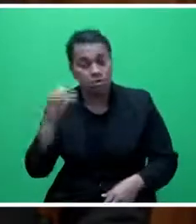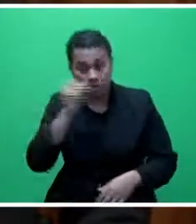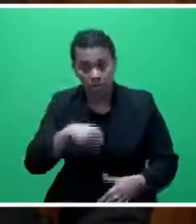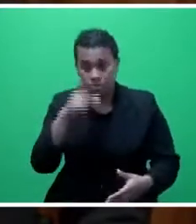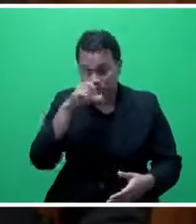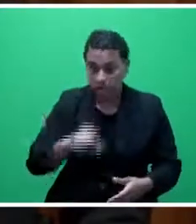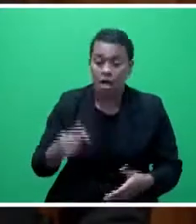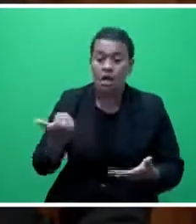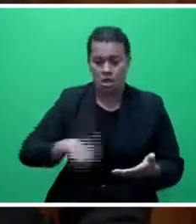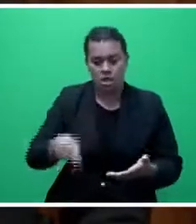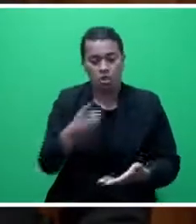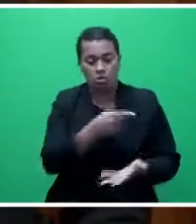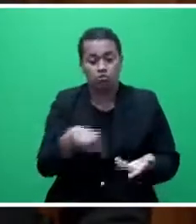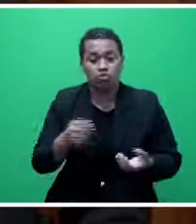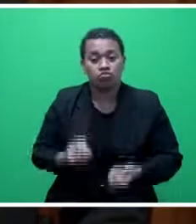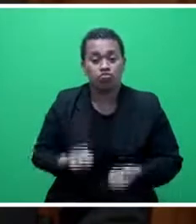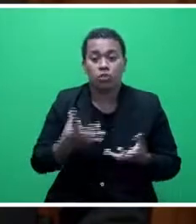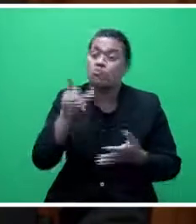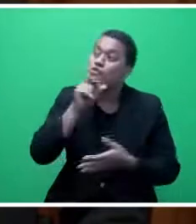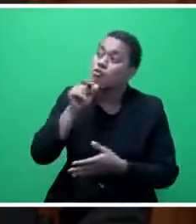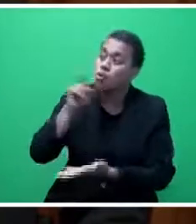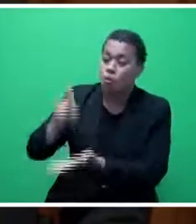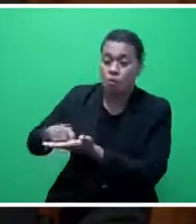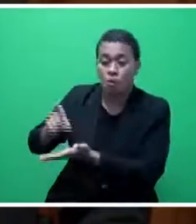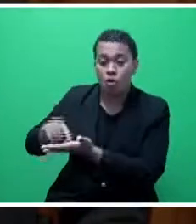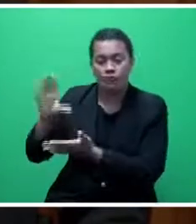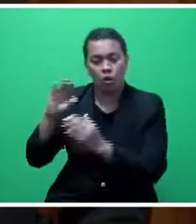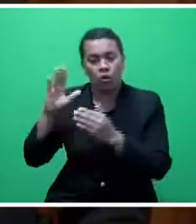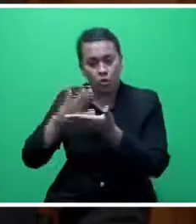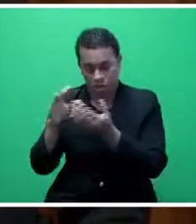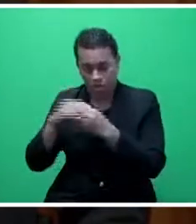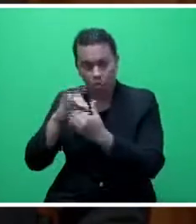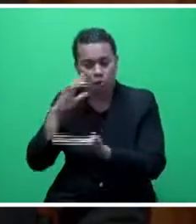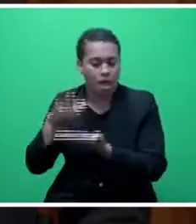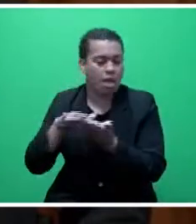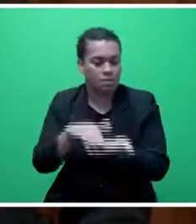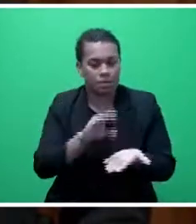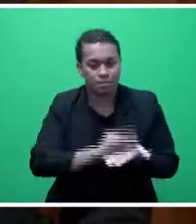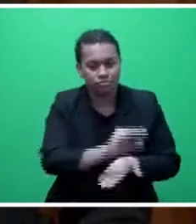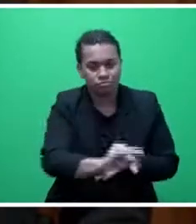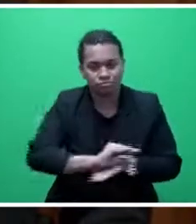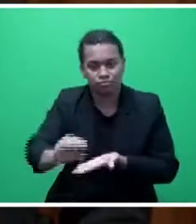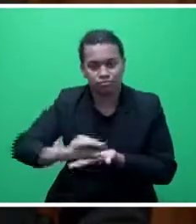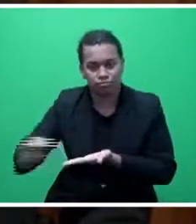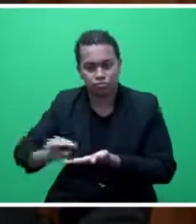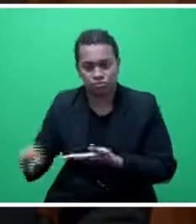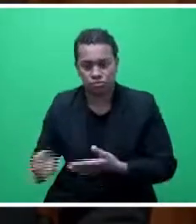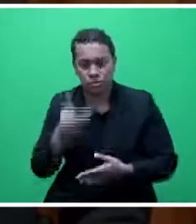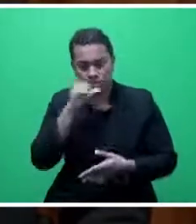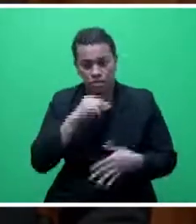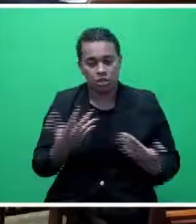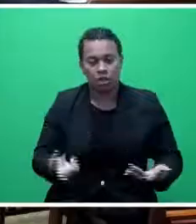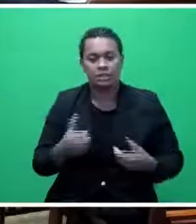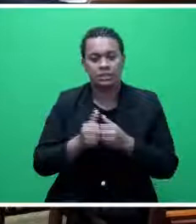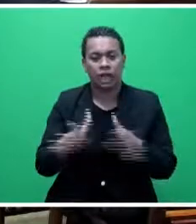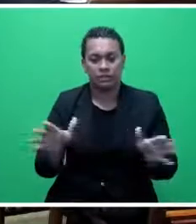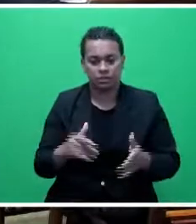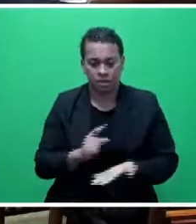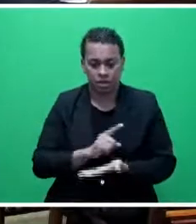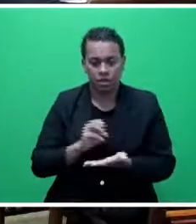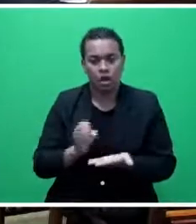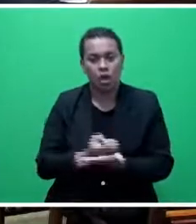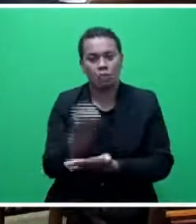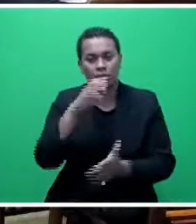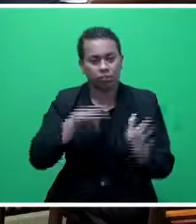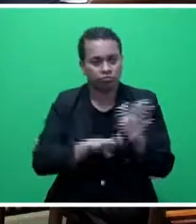start generating the activities in our economy. Thank you, Honorable Speaker. I